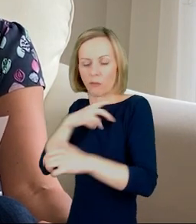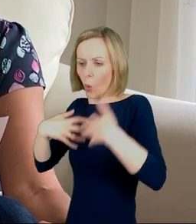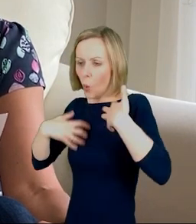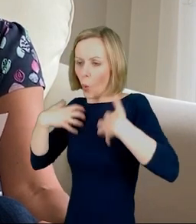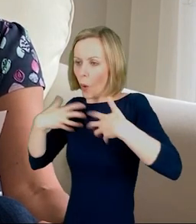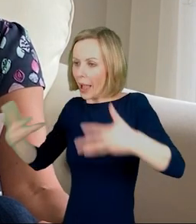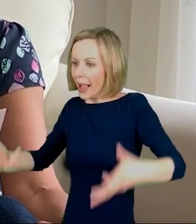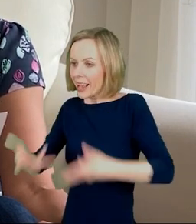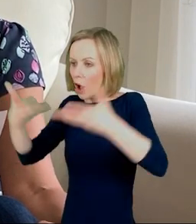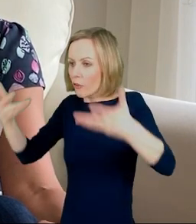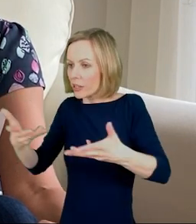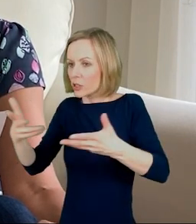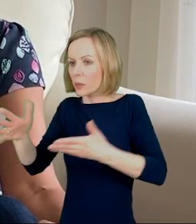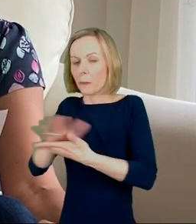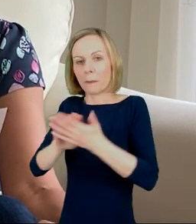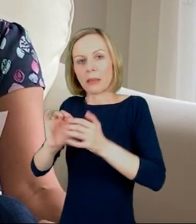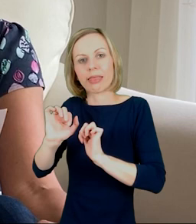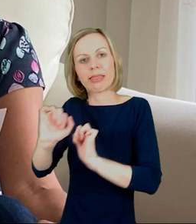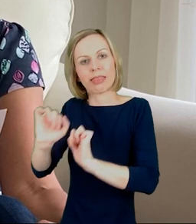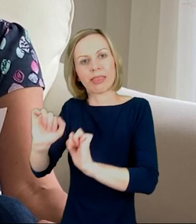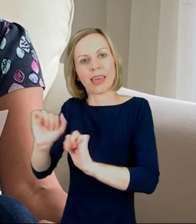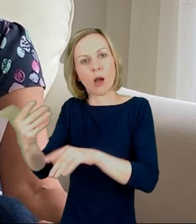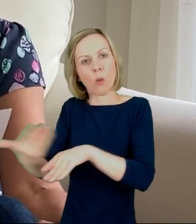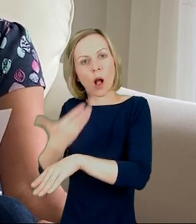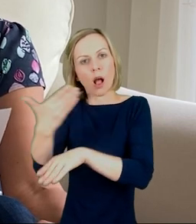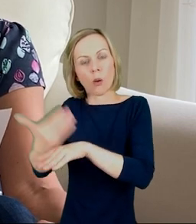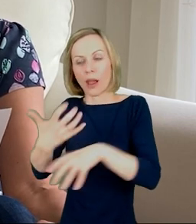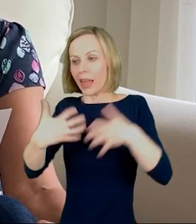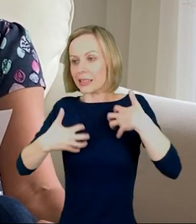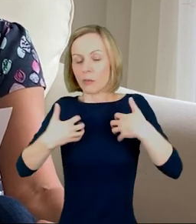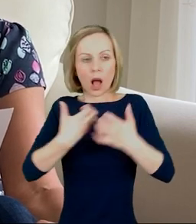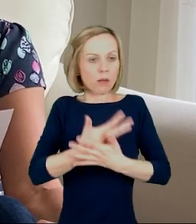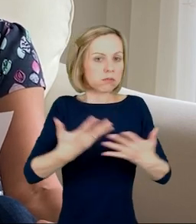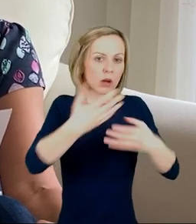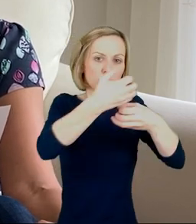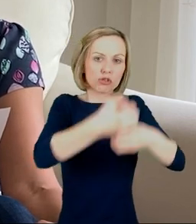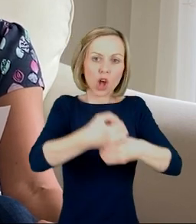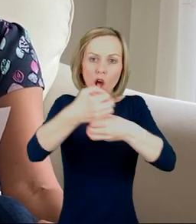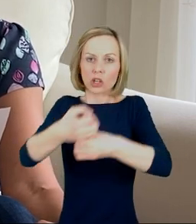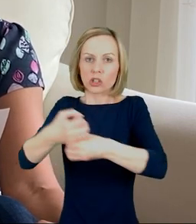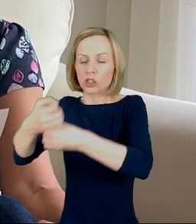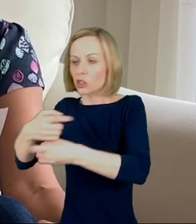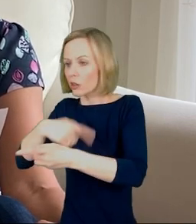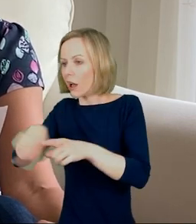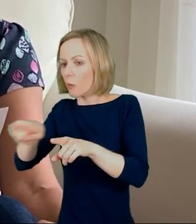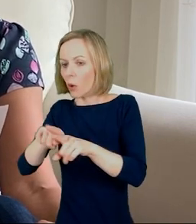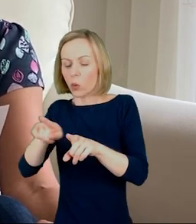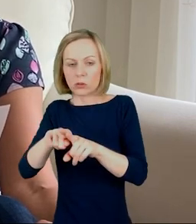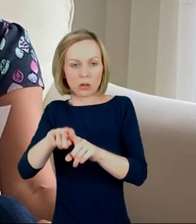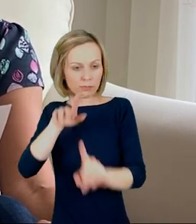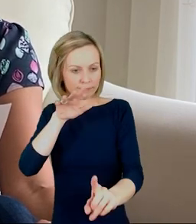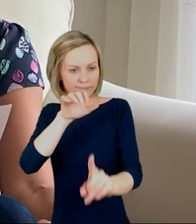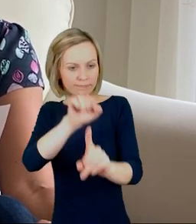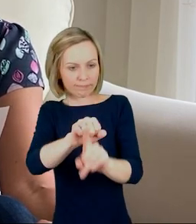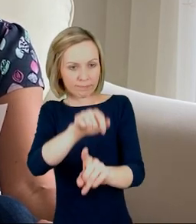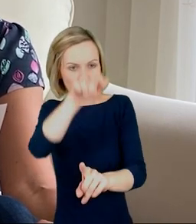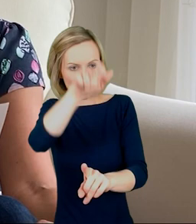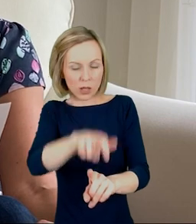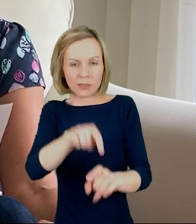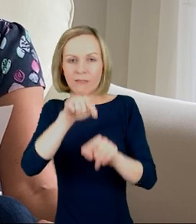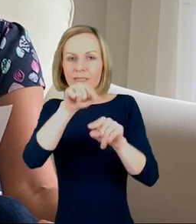their efforts to mobilise many churches and communities, and ultimately to identify and care for victims of modern